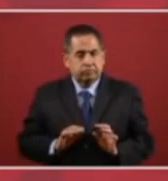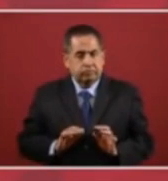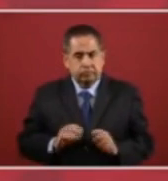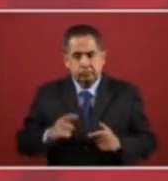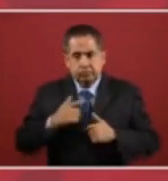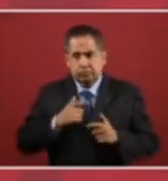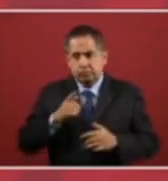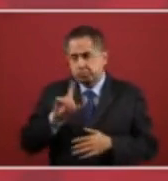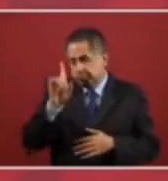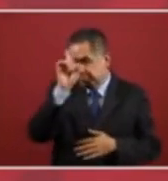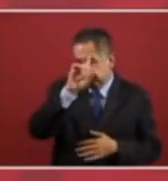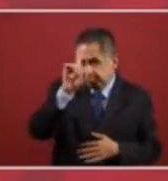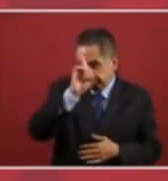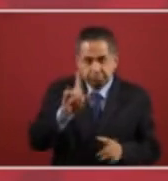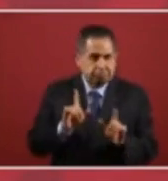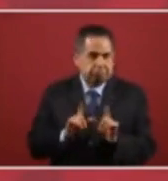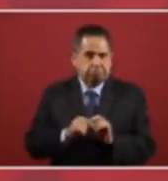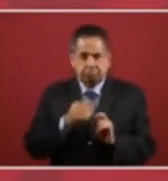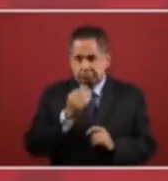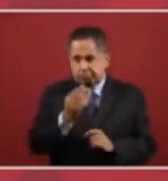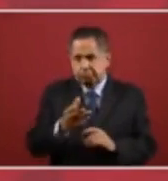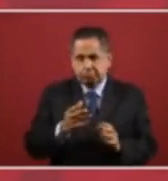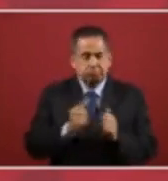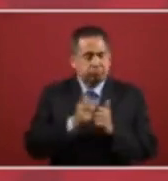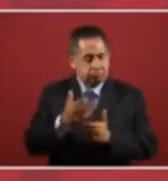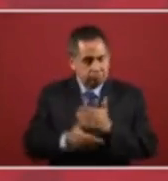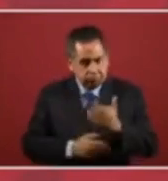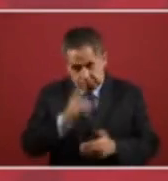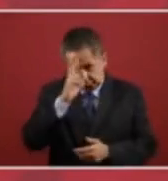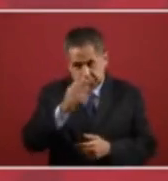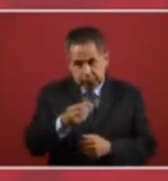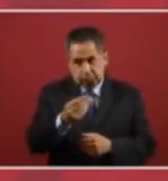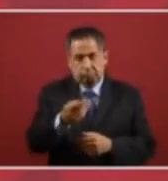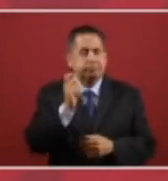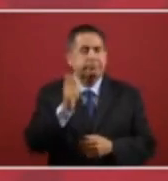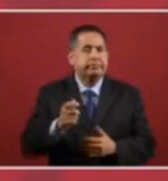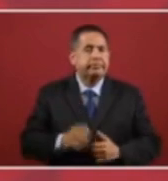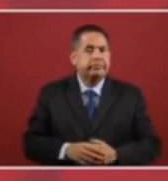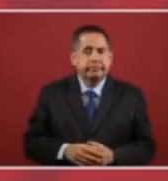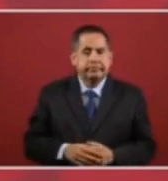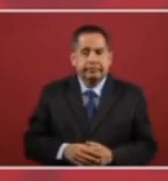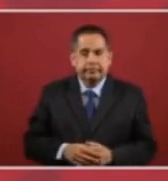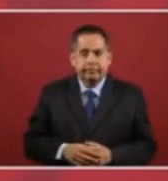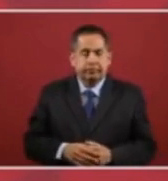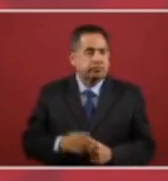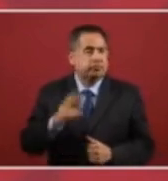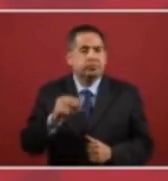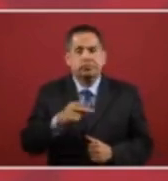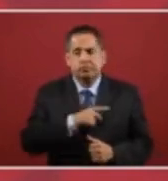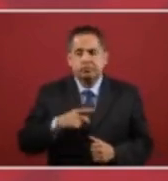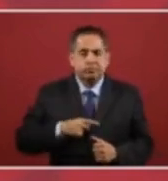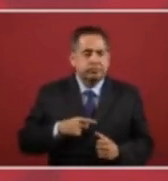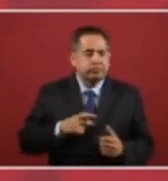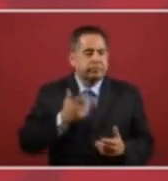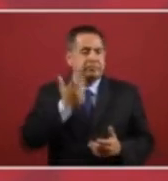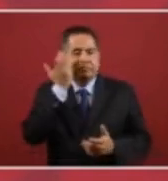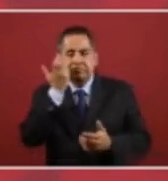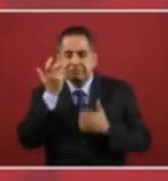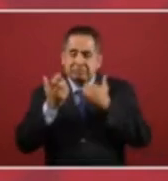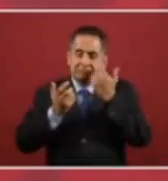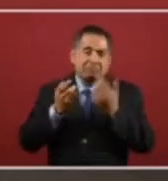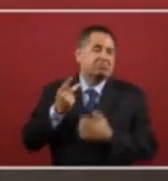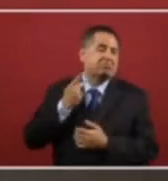is like a recommendation that's respectful, is that they